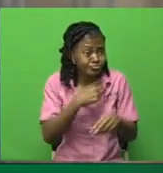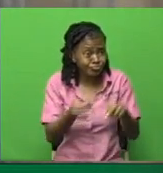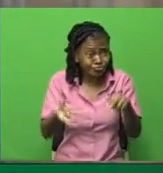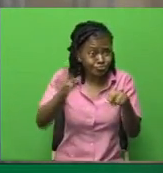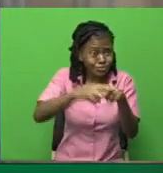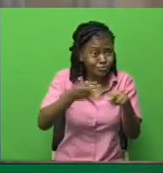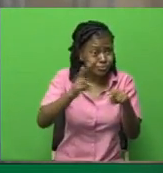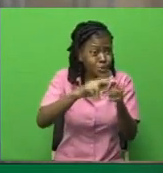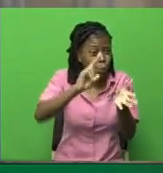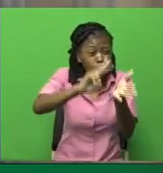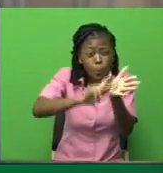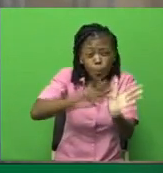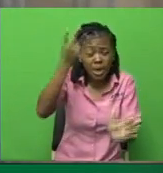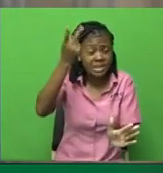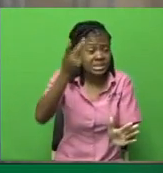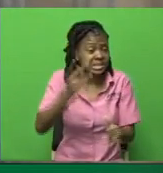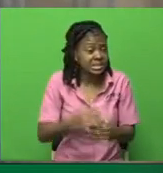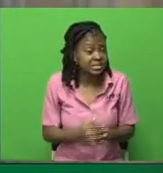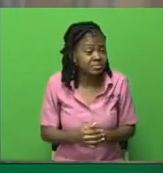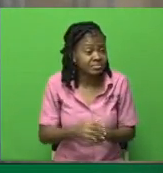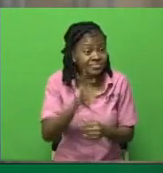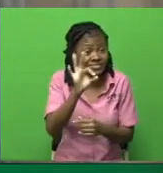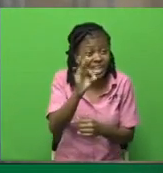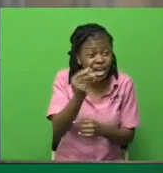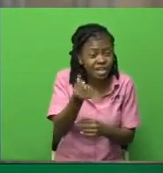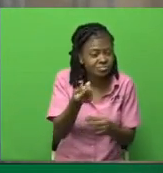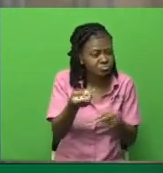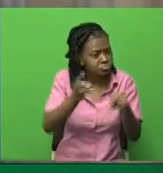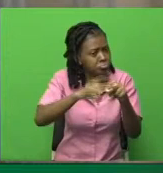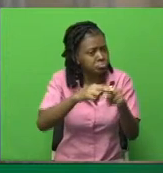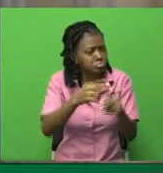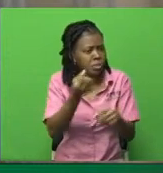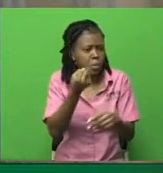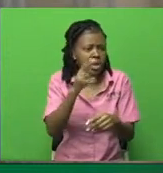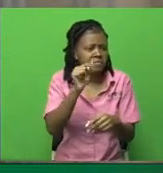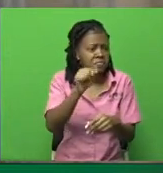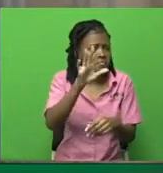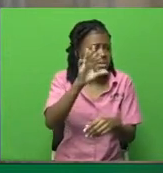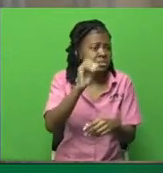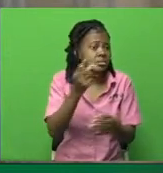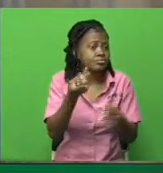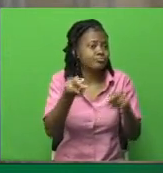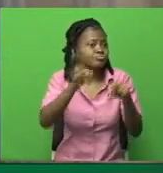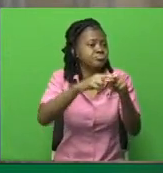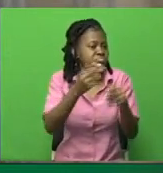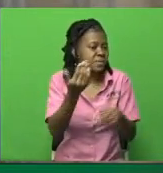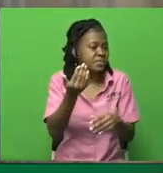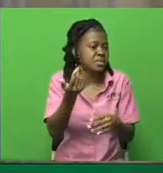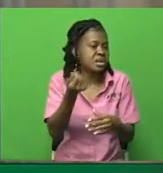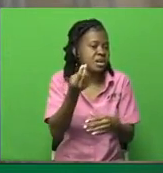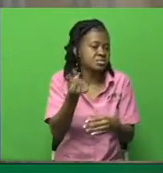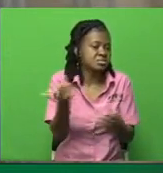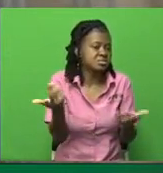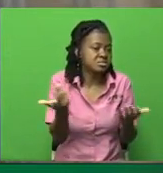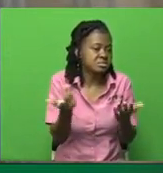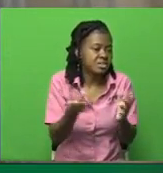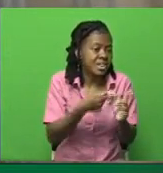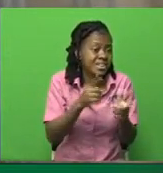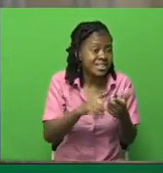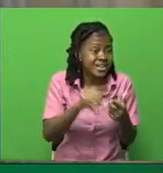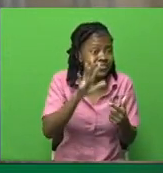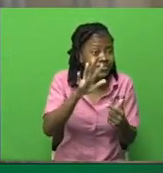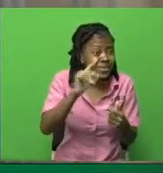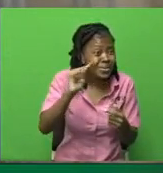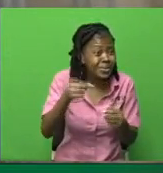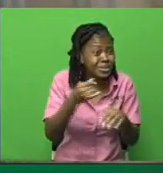from nine dollars to 12.50 and then to Fifteen dollars and I said before we created over 54 000